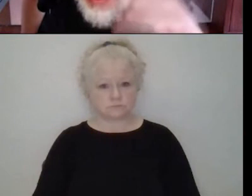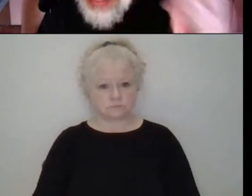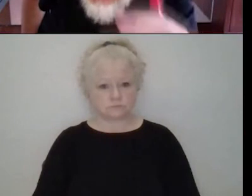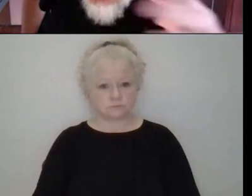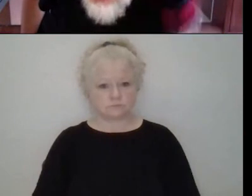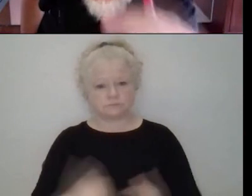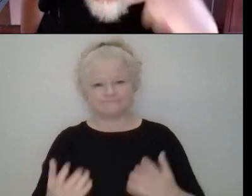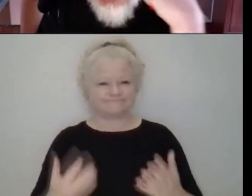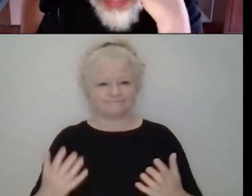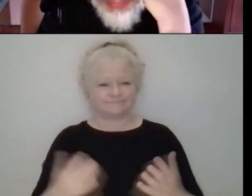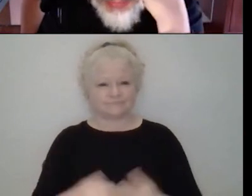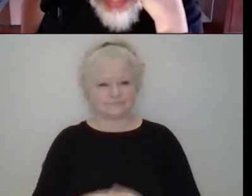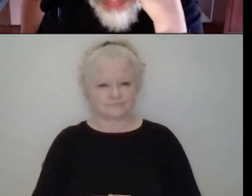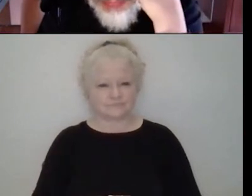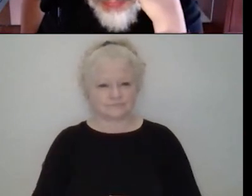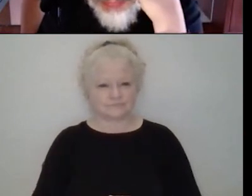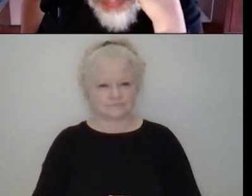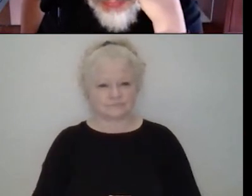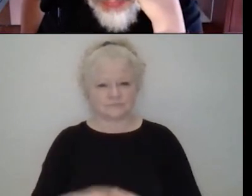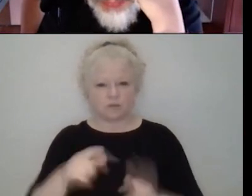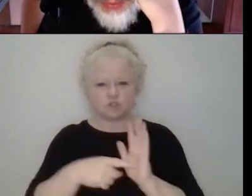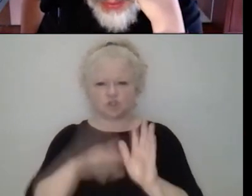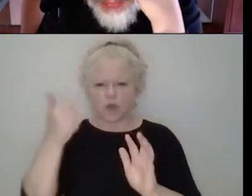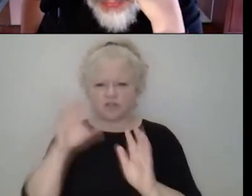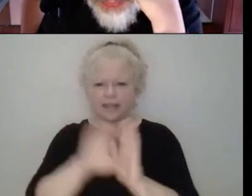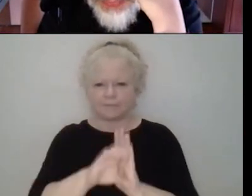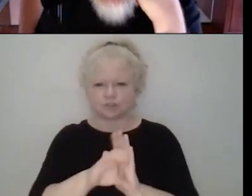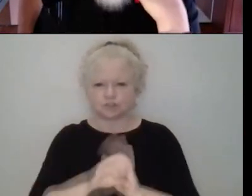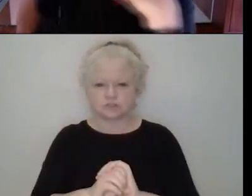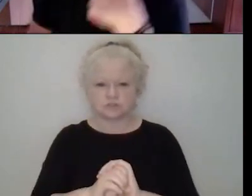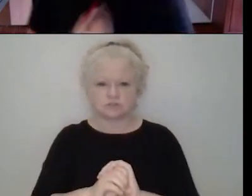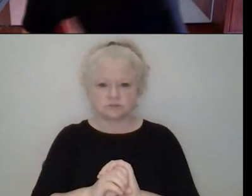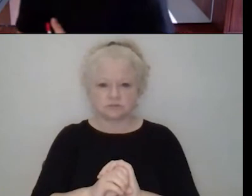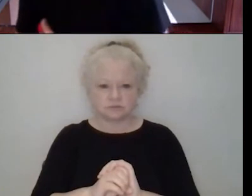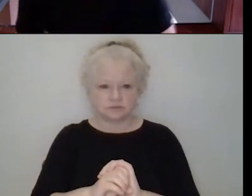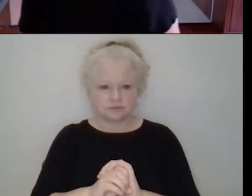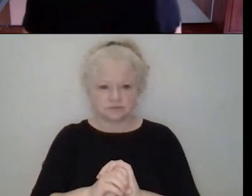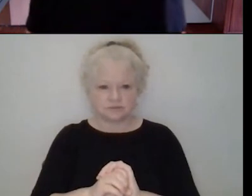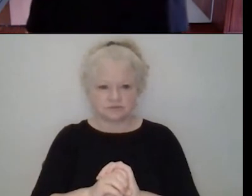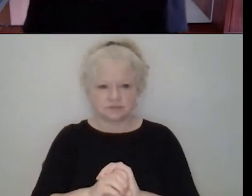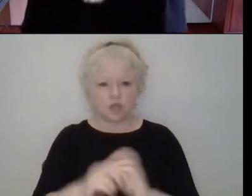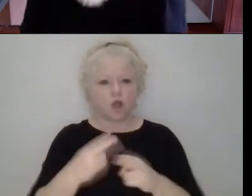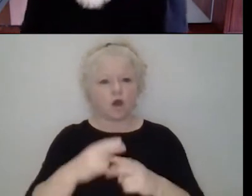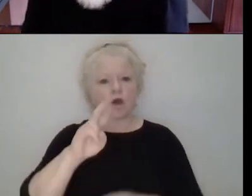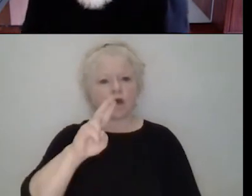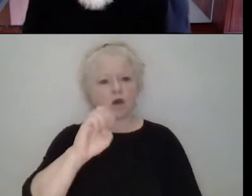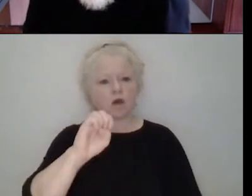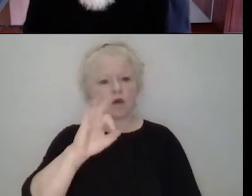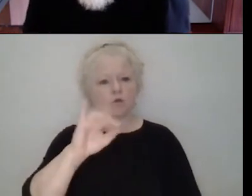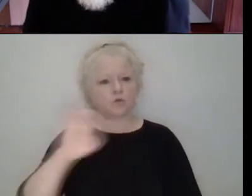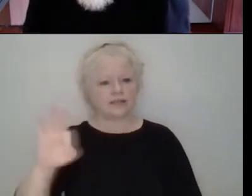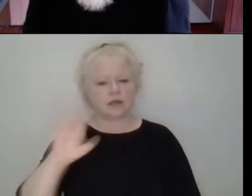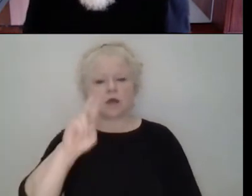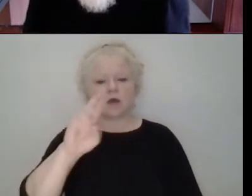So I'm the light. I'm gonna find another image too that you have. Yeah, that relief is like incredible. One